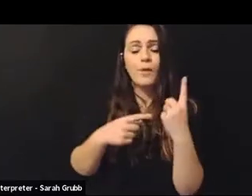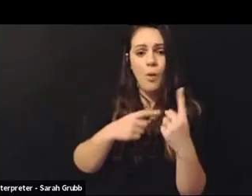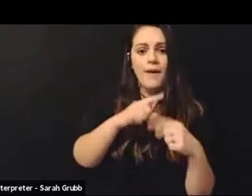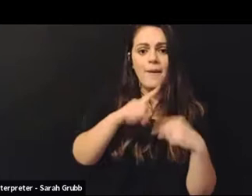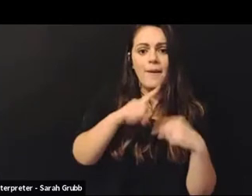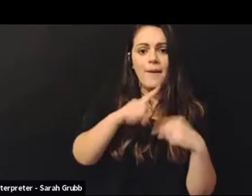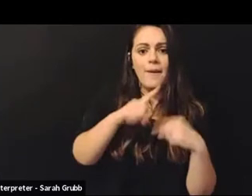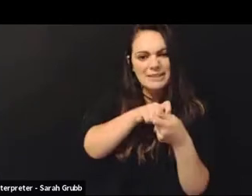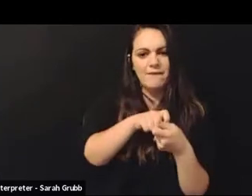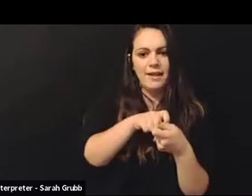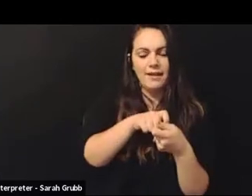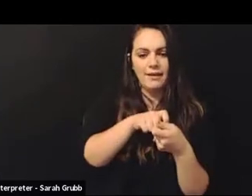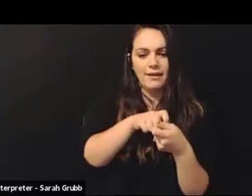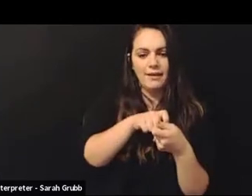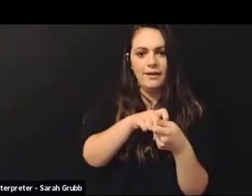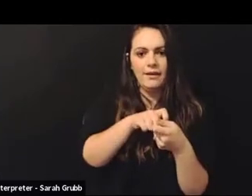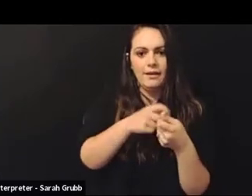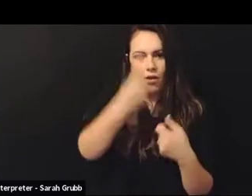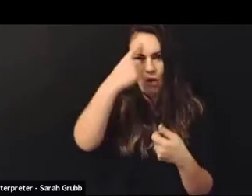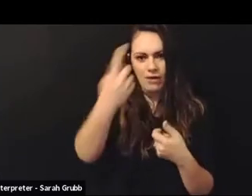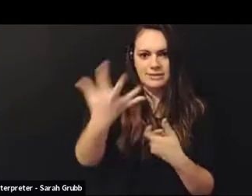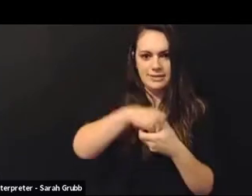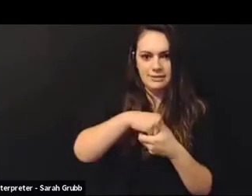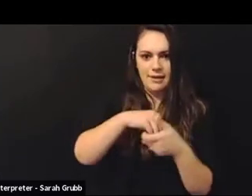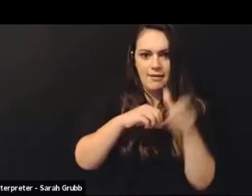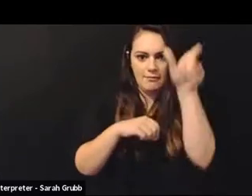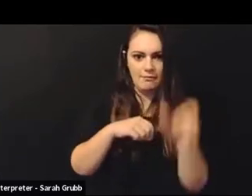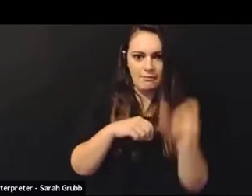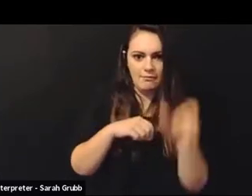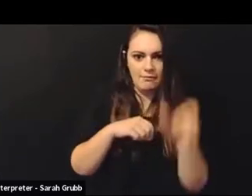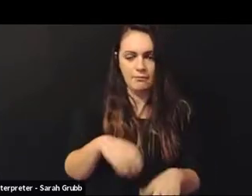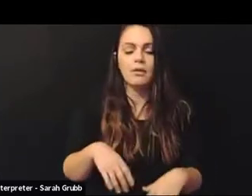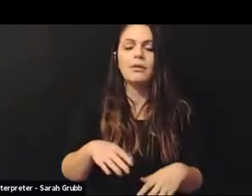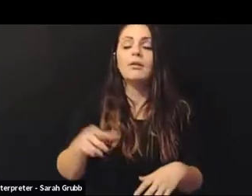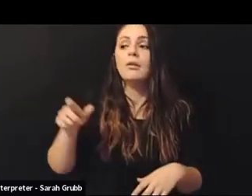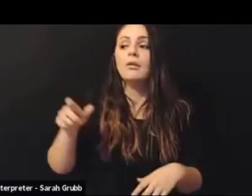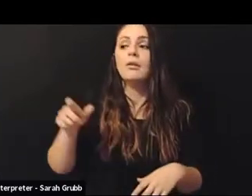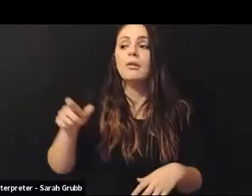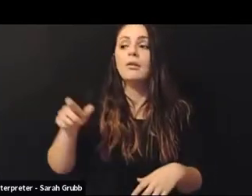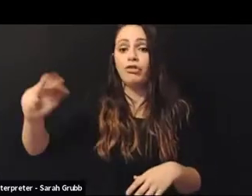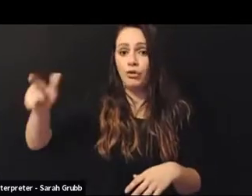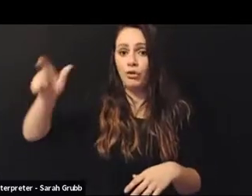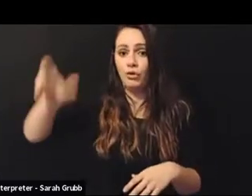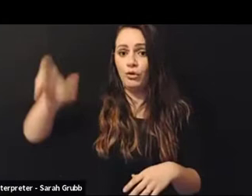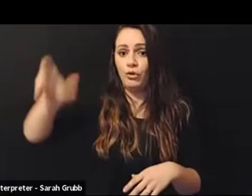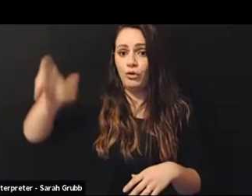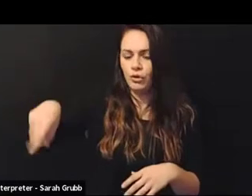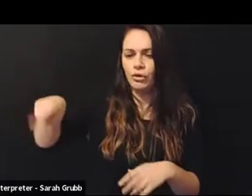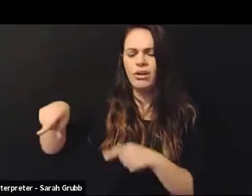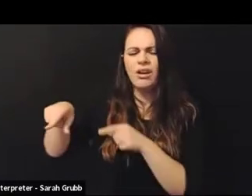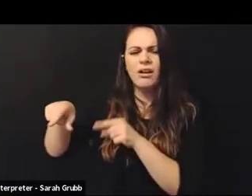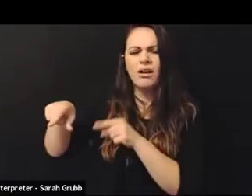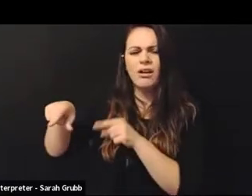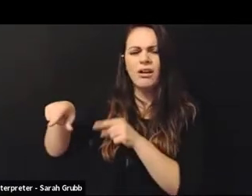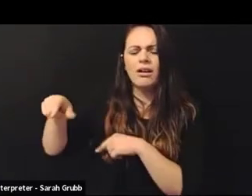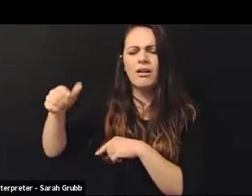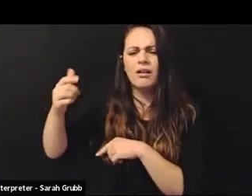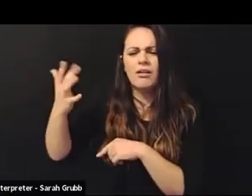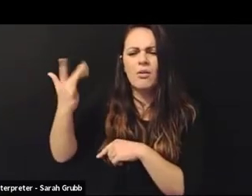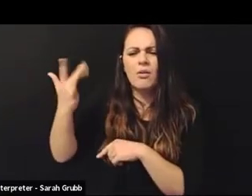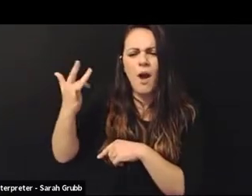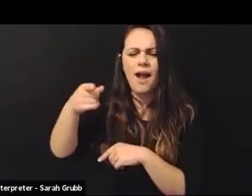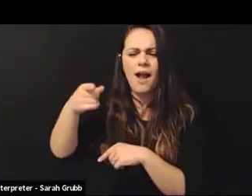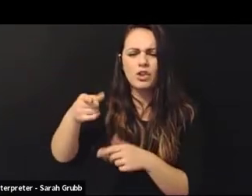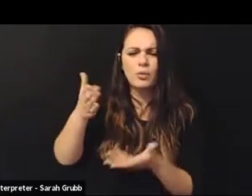that looks like for in a person who has autism. And then the third column talks about why you might see that same behavior in someone